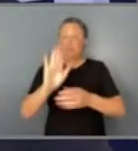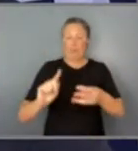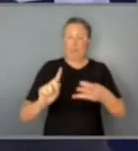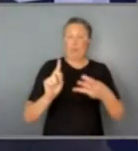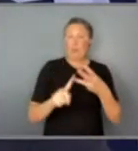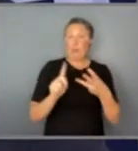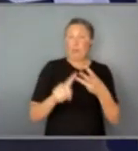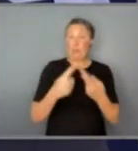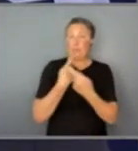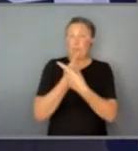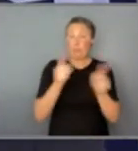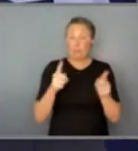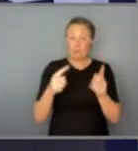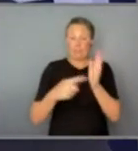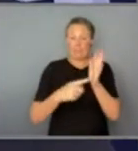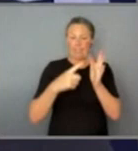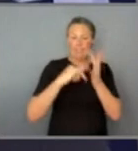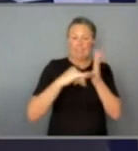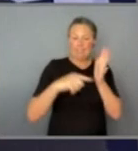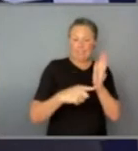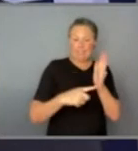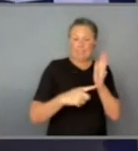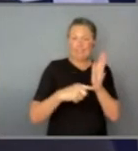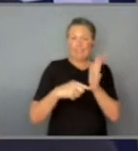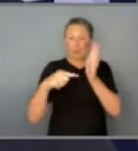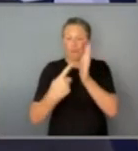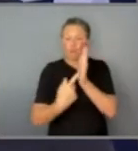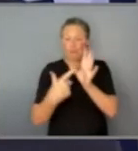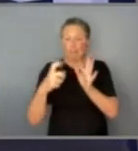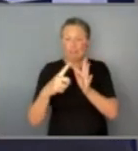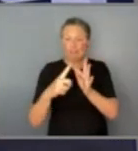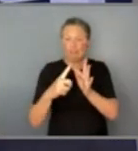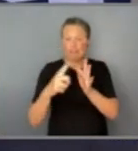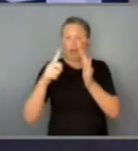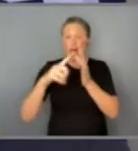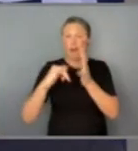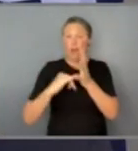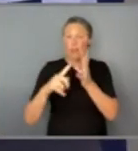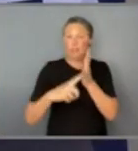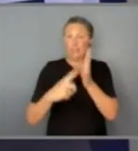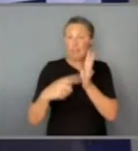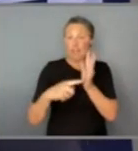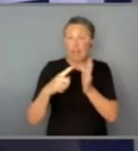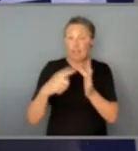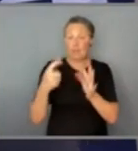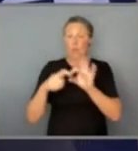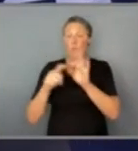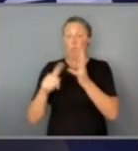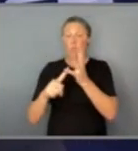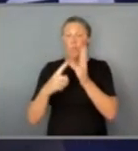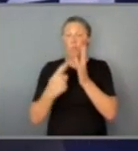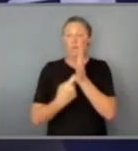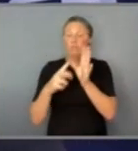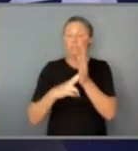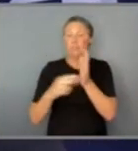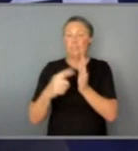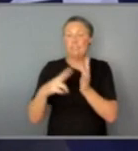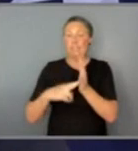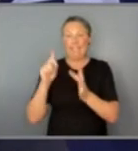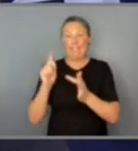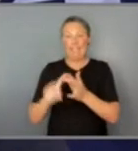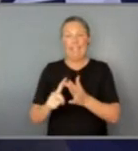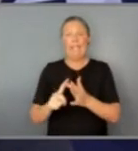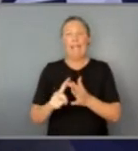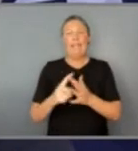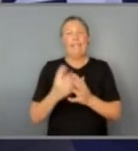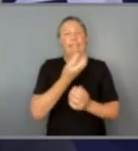trace, isolate and quarantine. We've agreed today that we must have a common definition right across the country